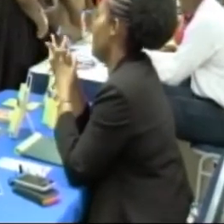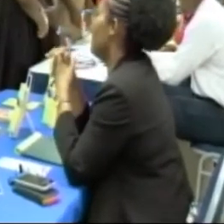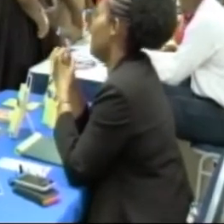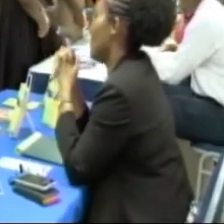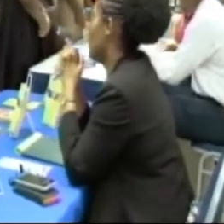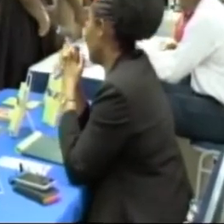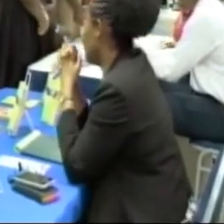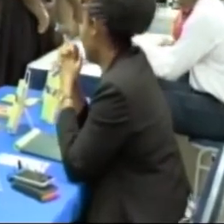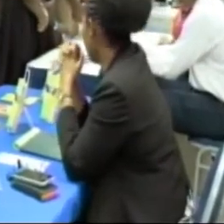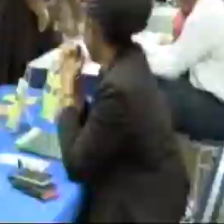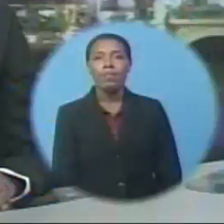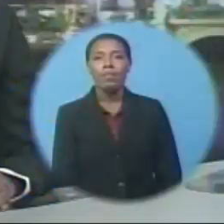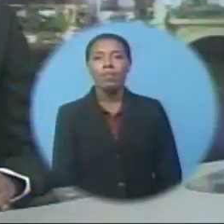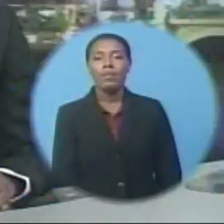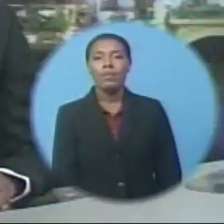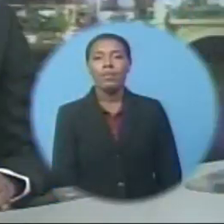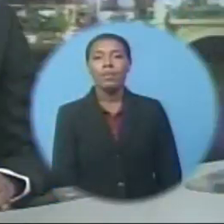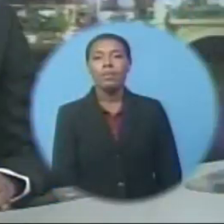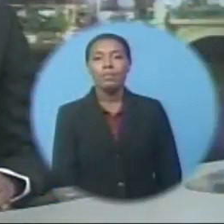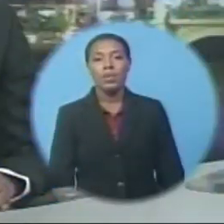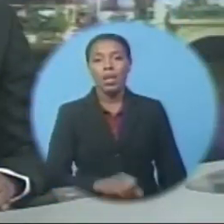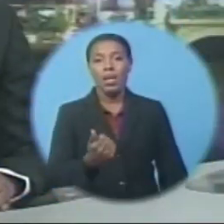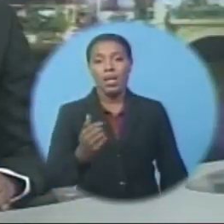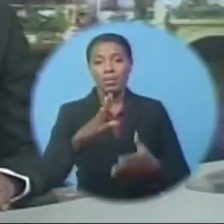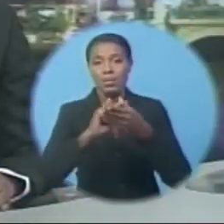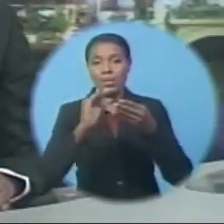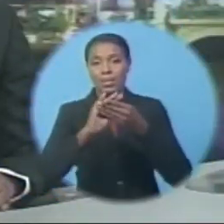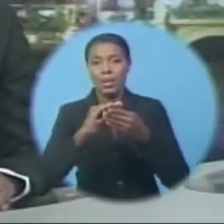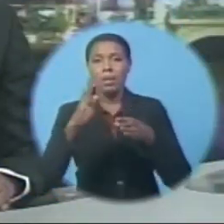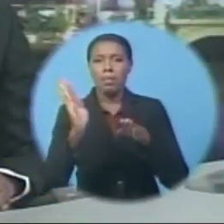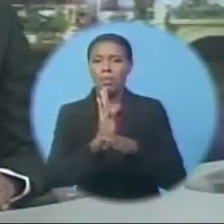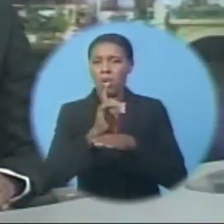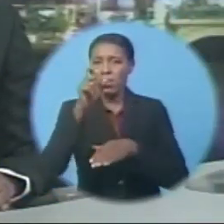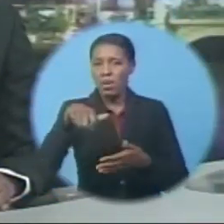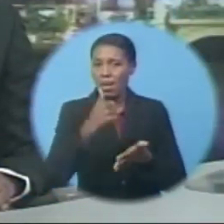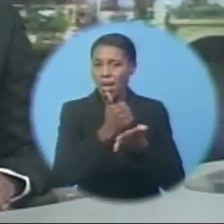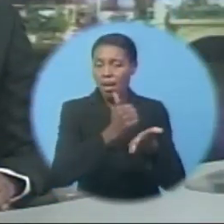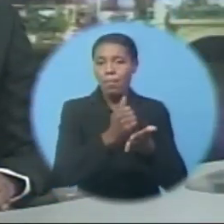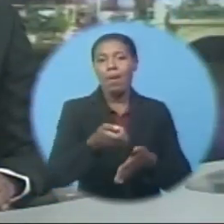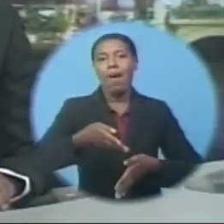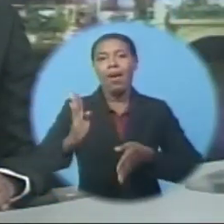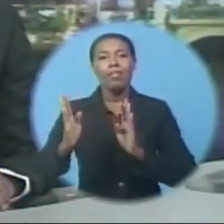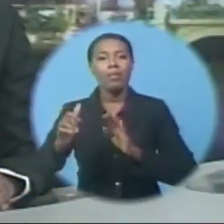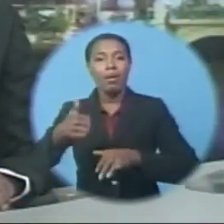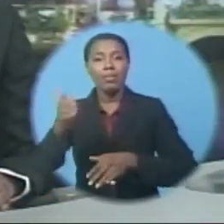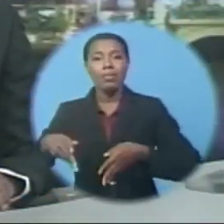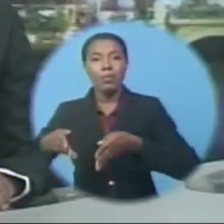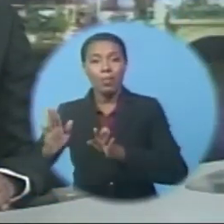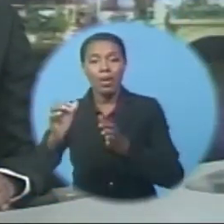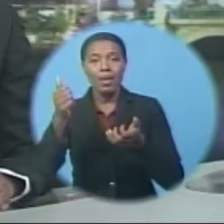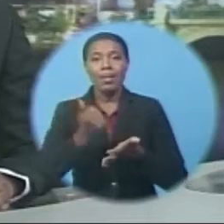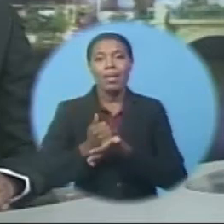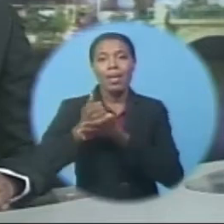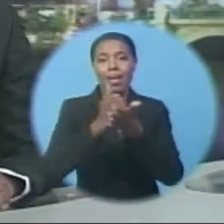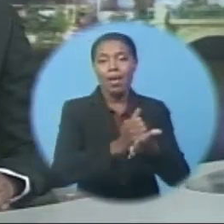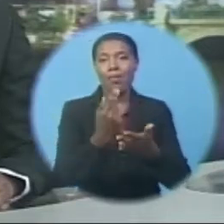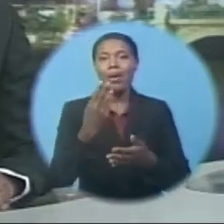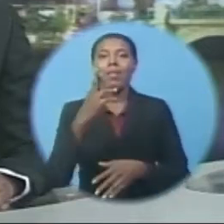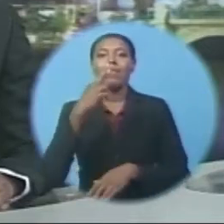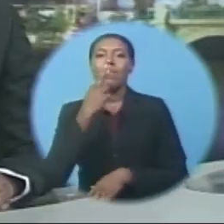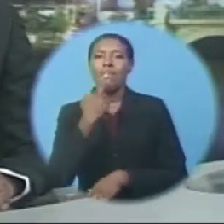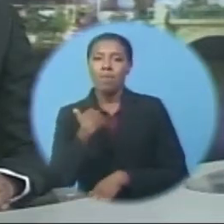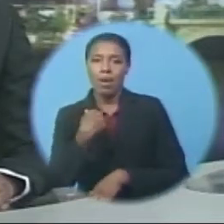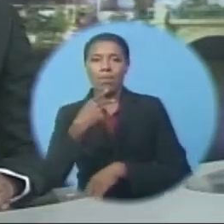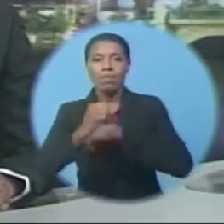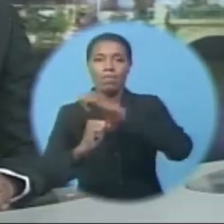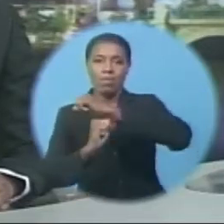Phillips, CBC News. In other news, Barbadians in need of help have another avenue to which they can turn. The Red Foundation,